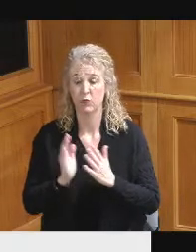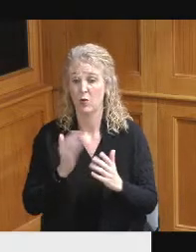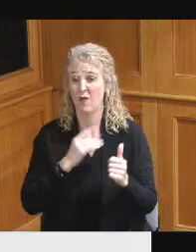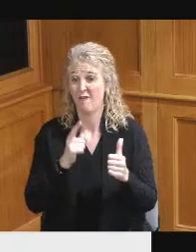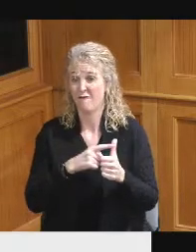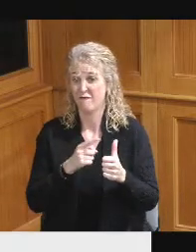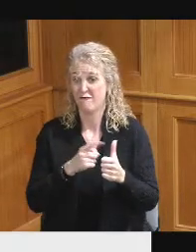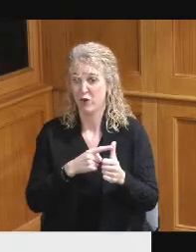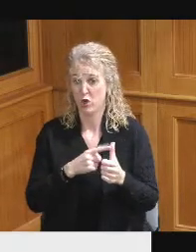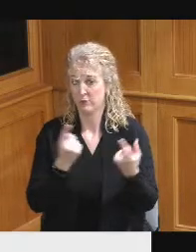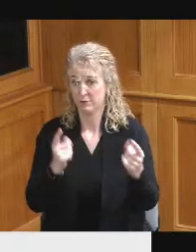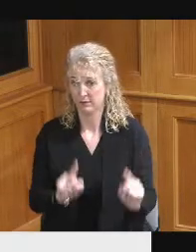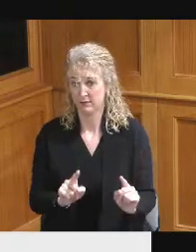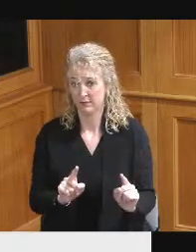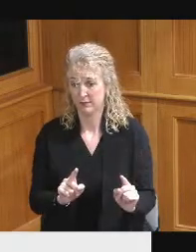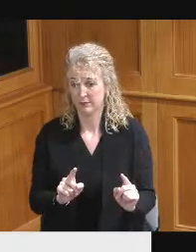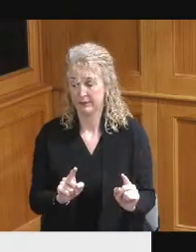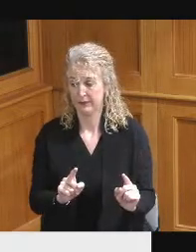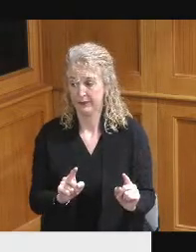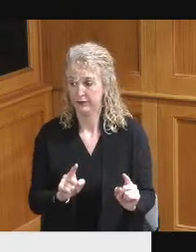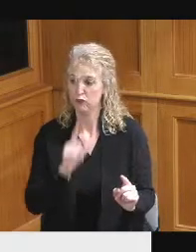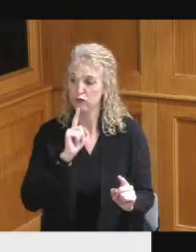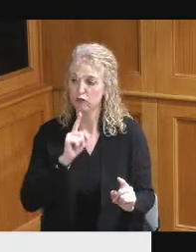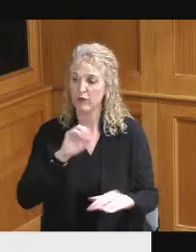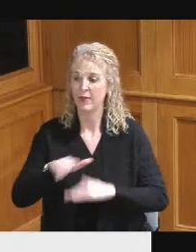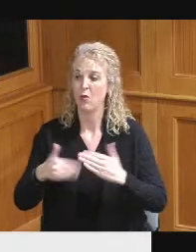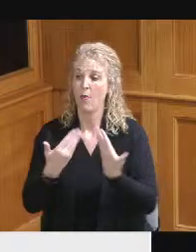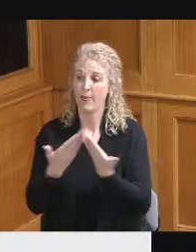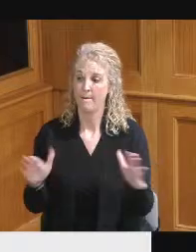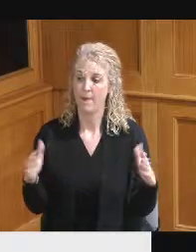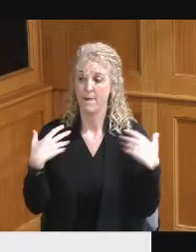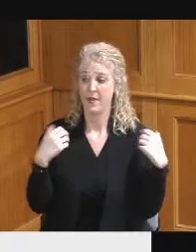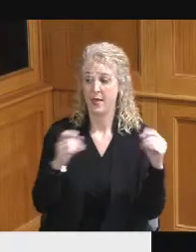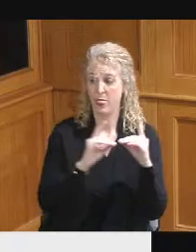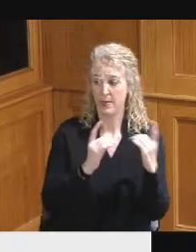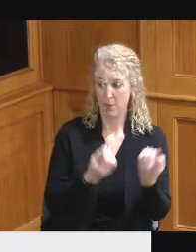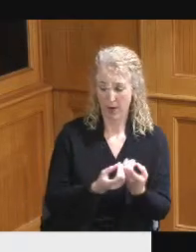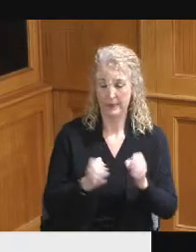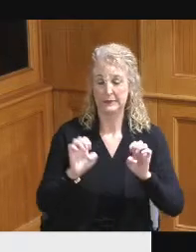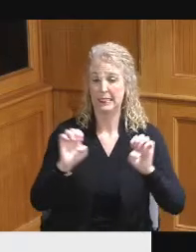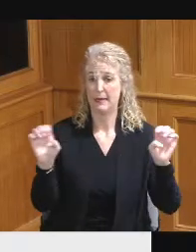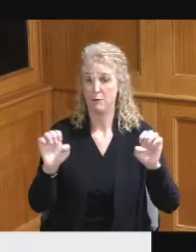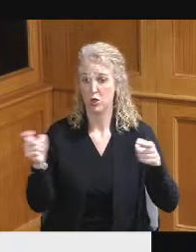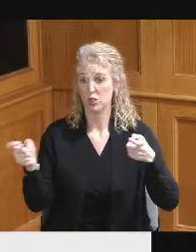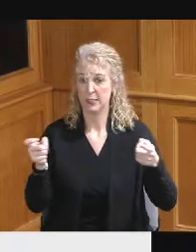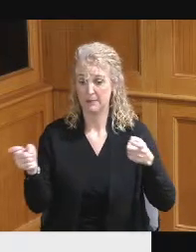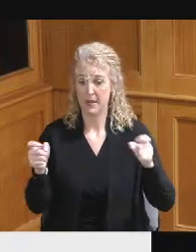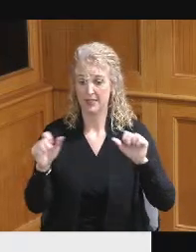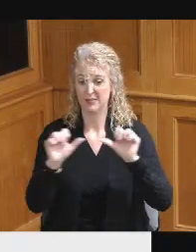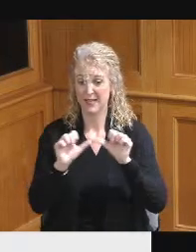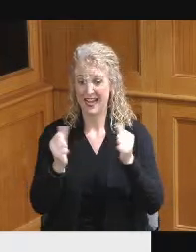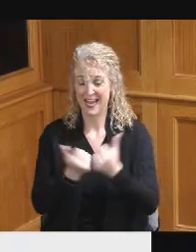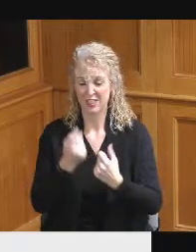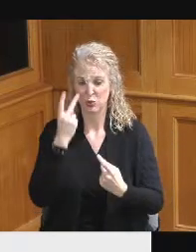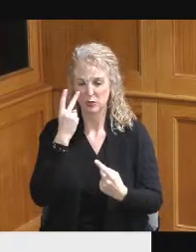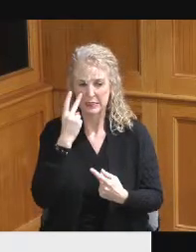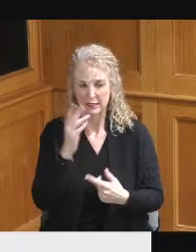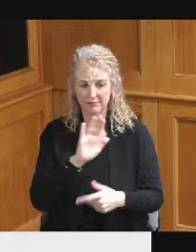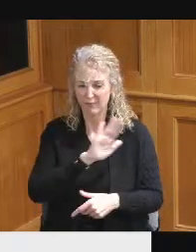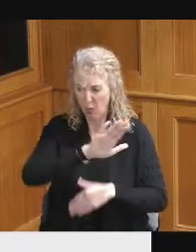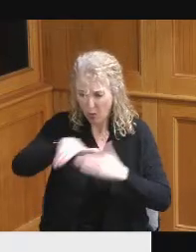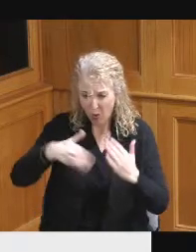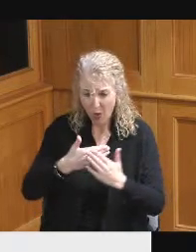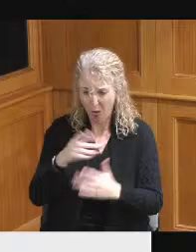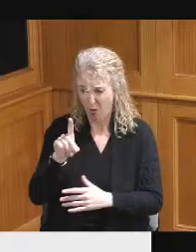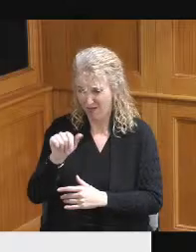first round was really pulling together our public health departments and emergency management agencies to really listen from them. So we conducted these